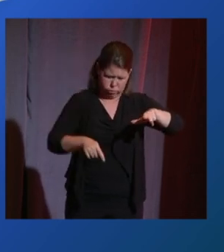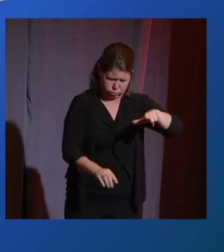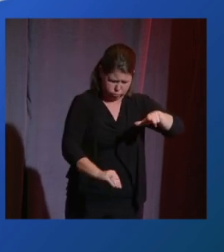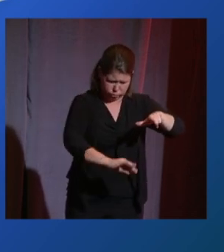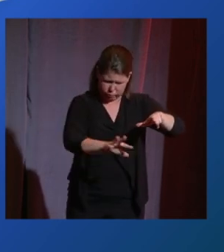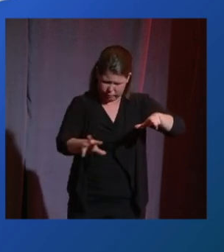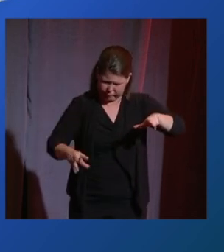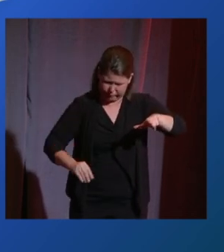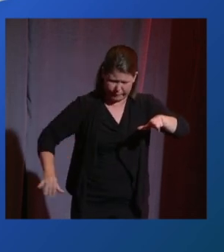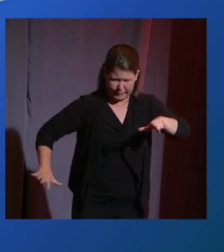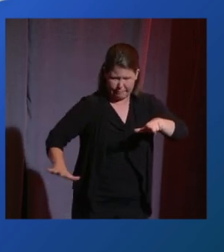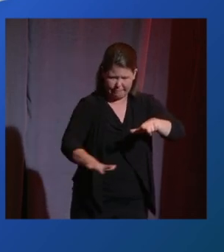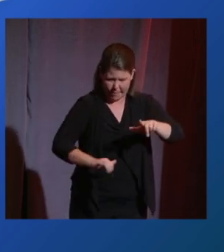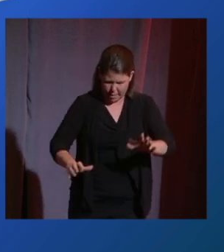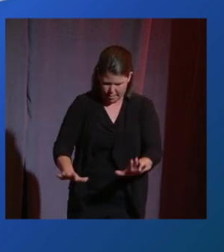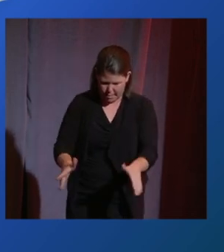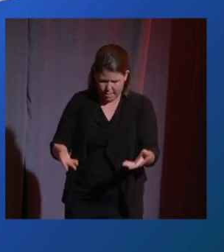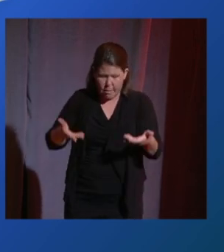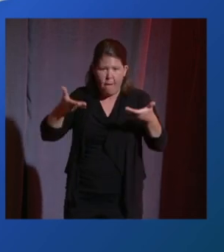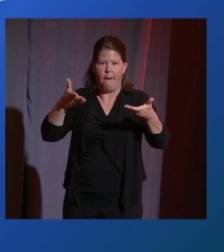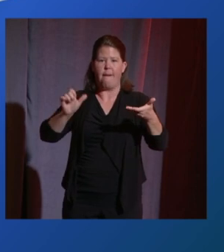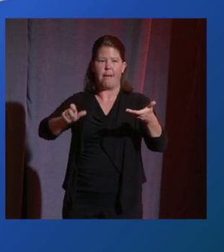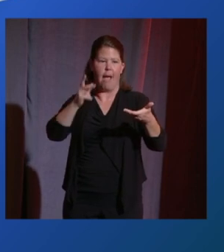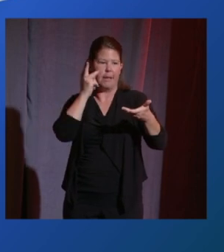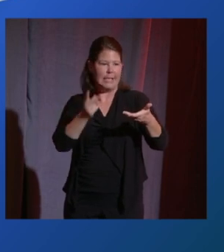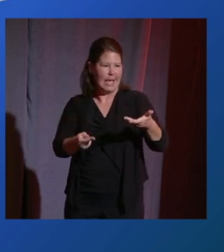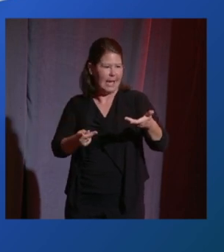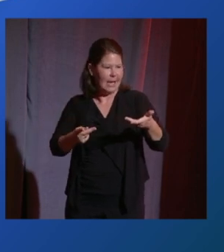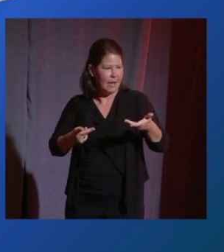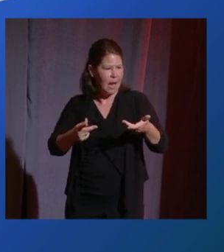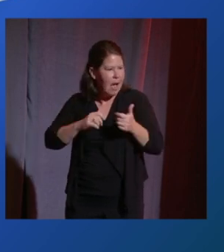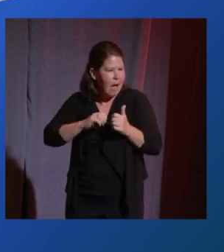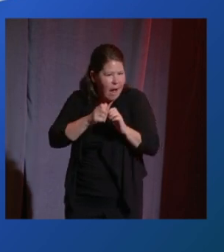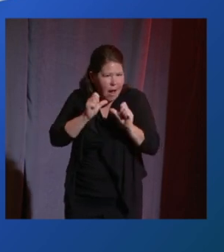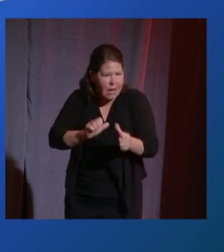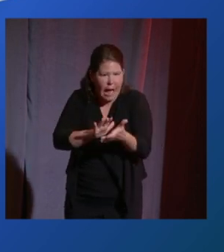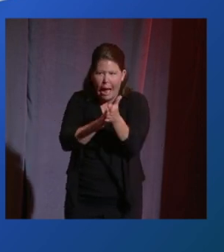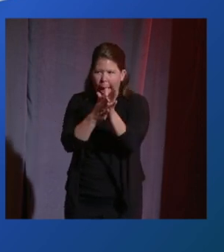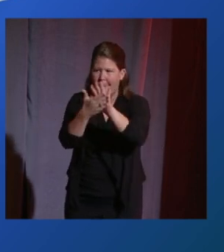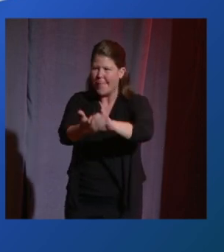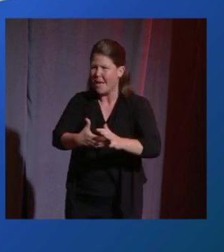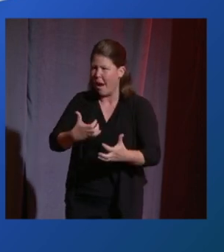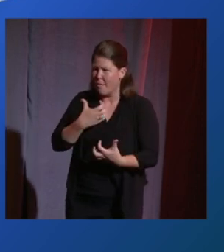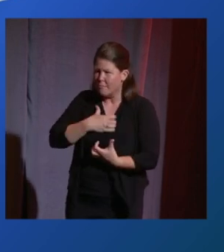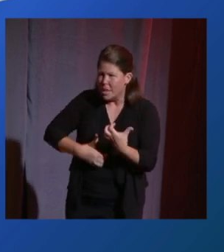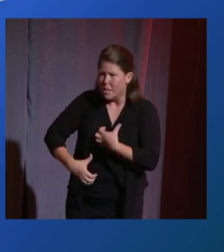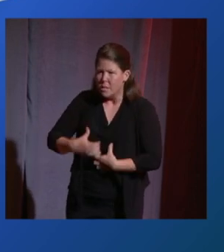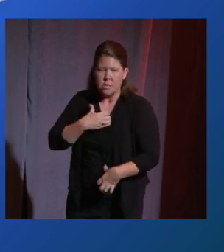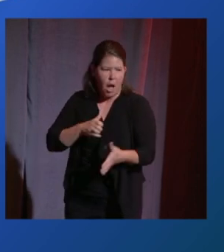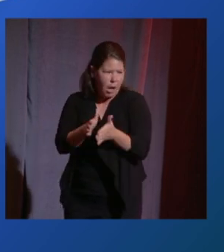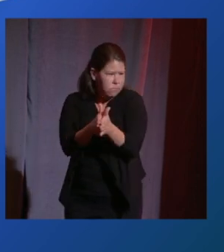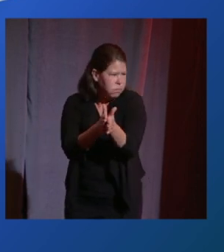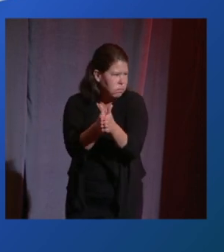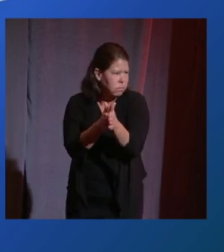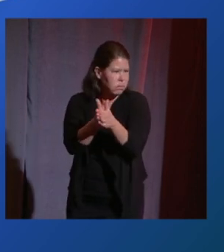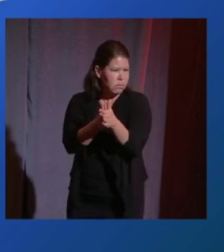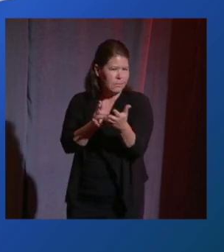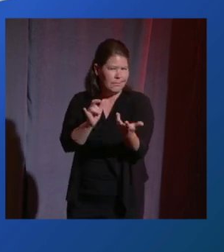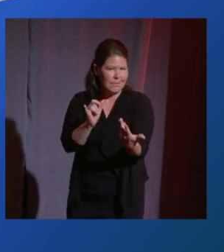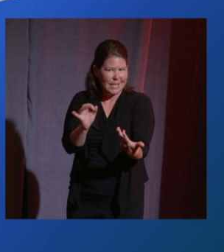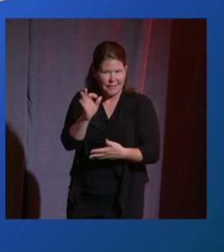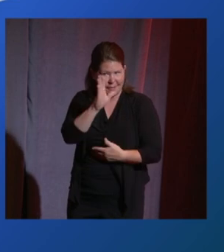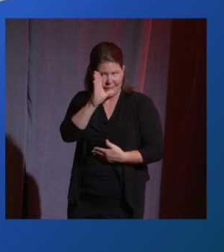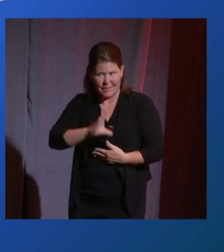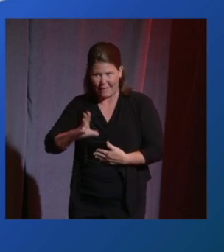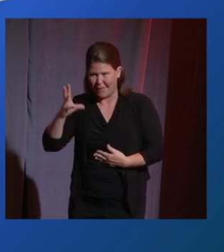never heard of so I think it's important that we have a general ambition to want to go into